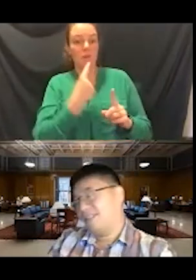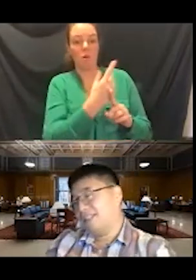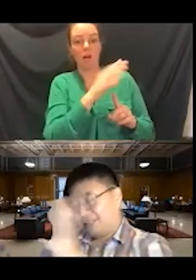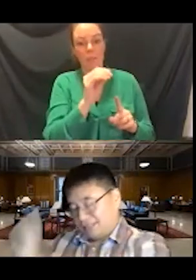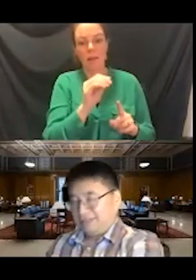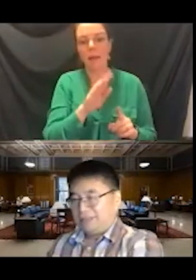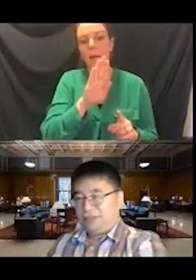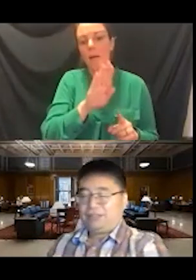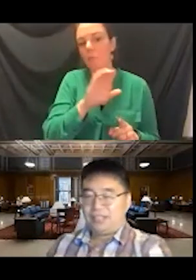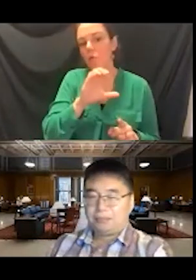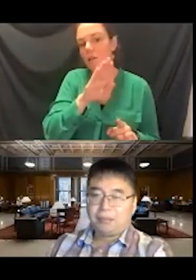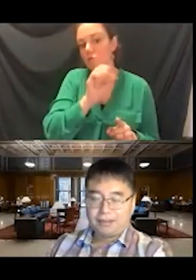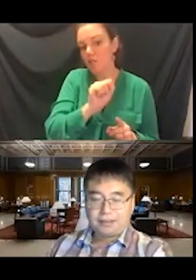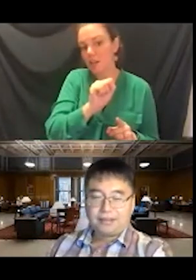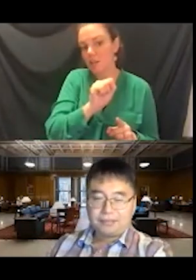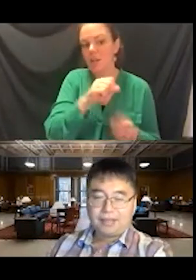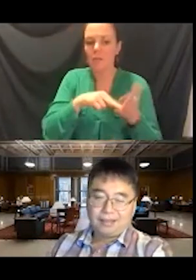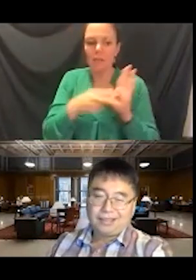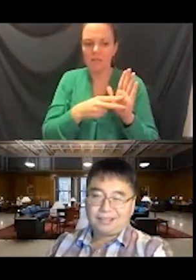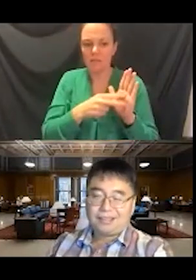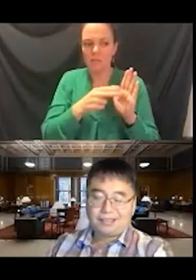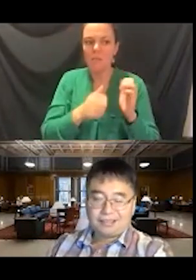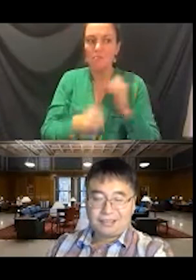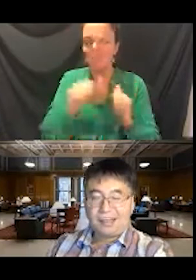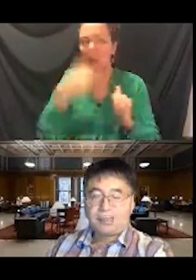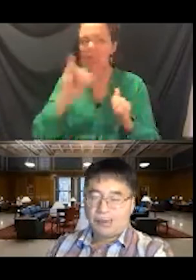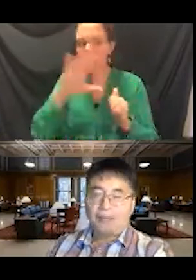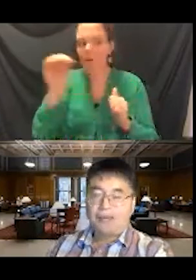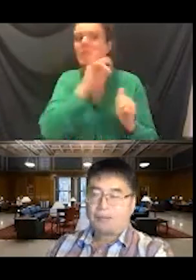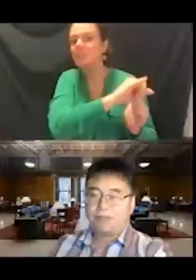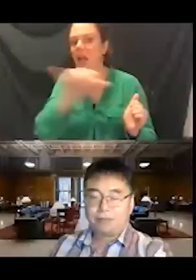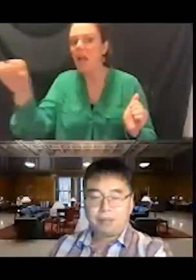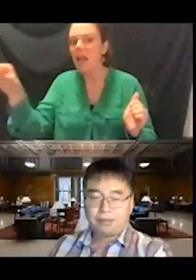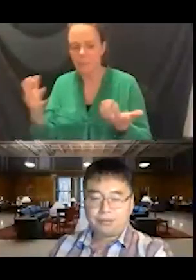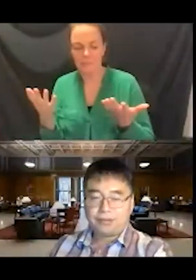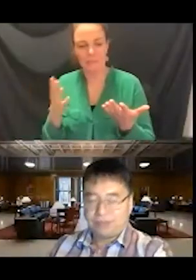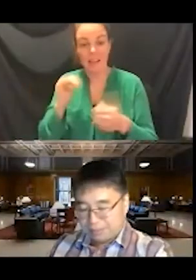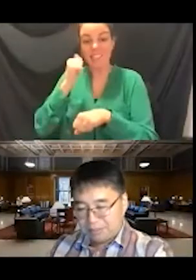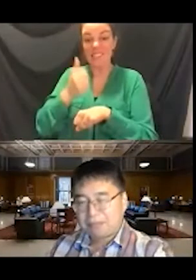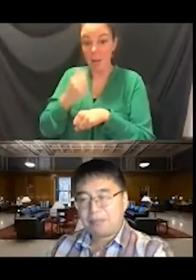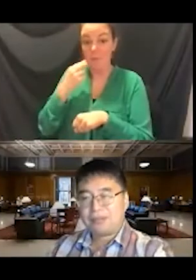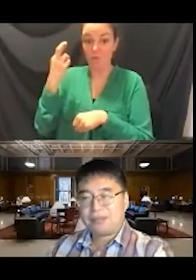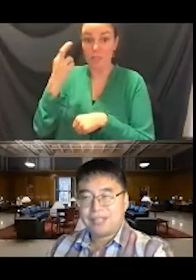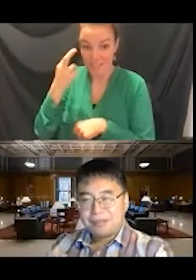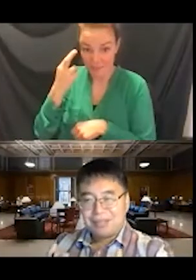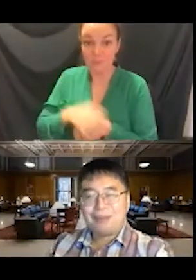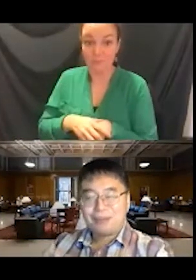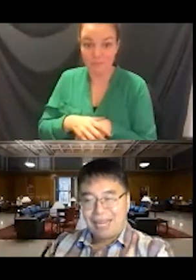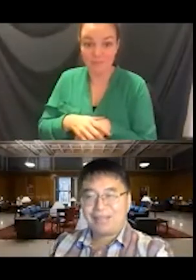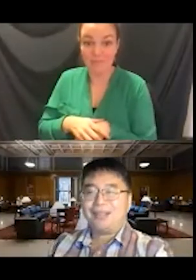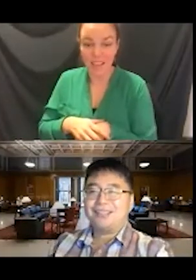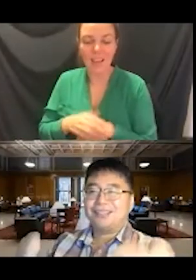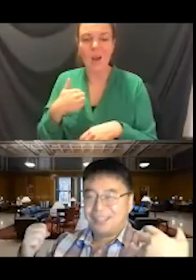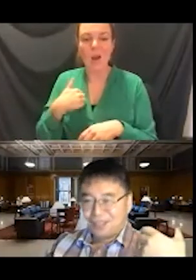Cross, you've seen them all basically. And it's set up that way for a very specific purpose of being able